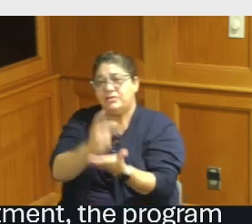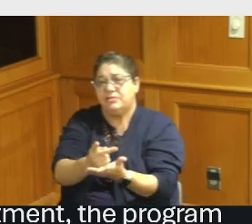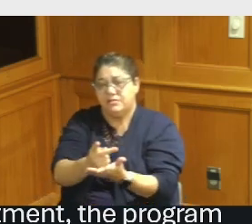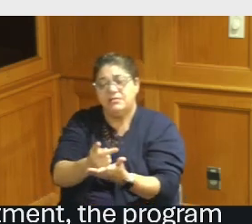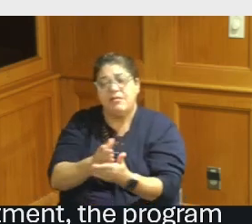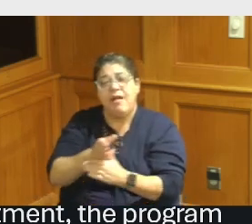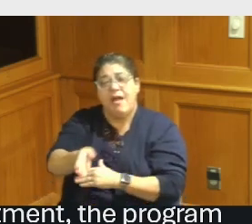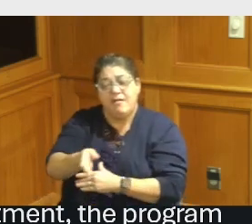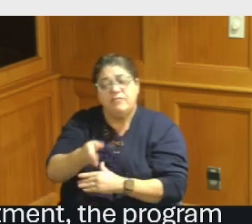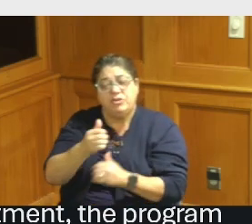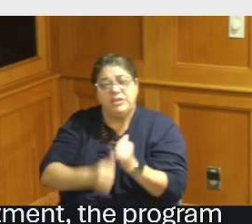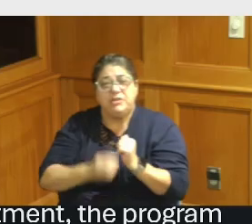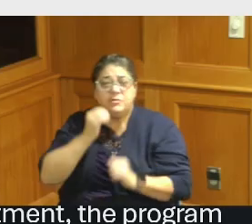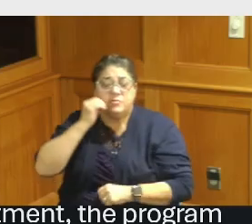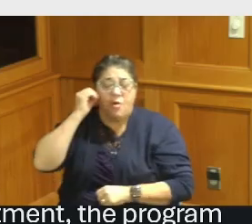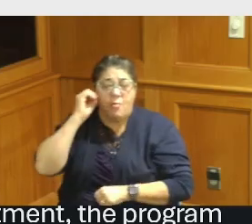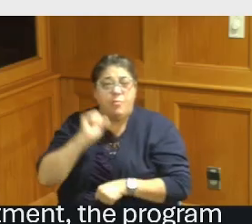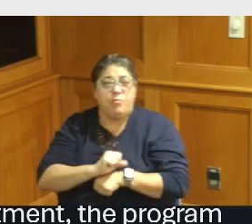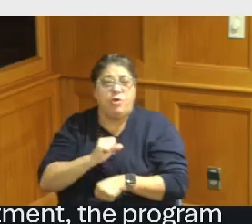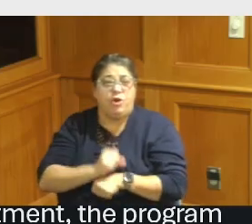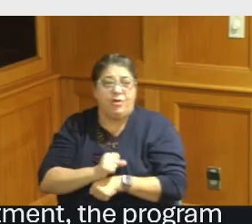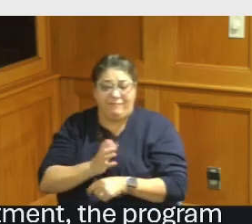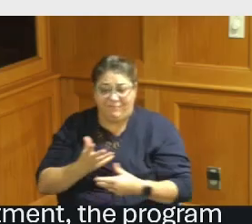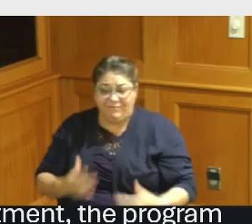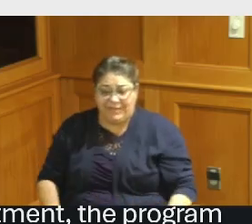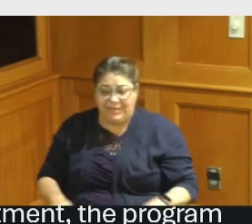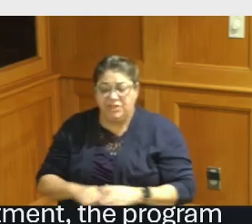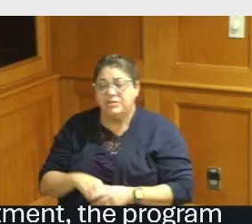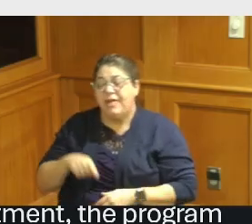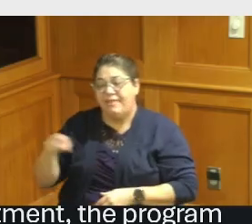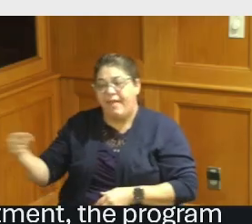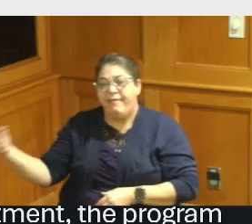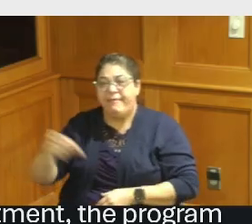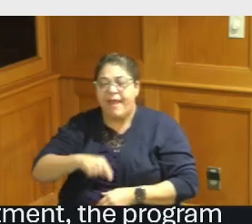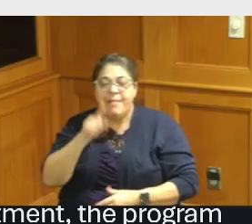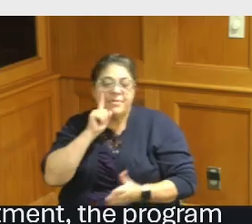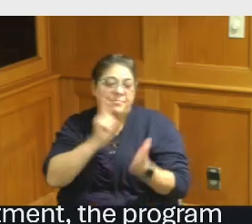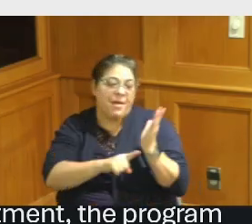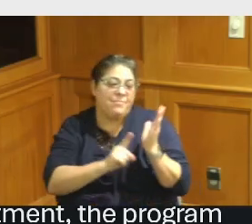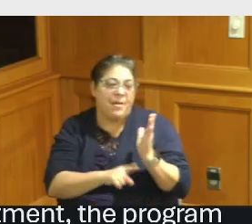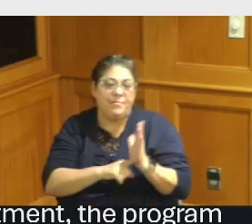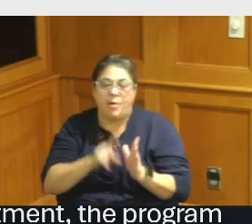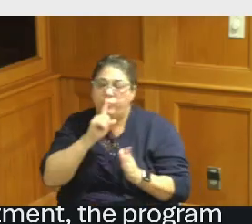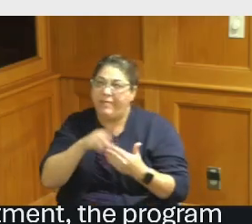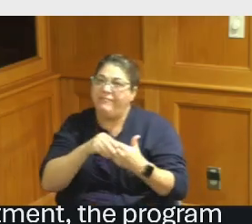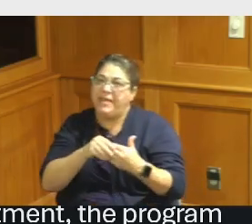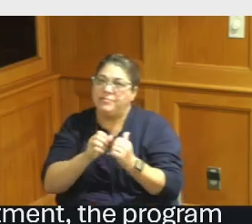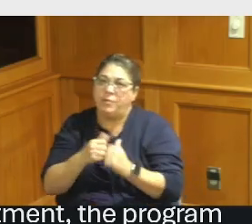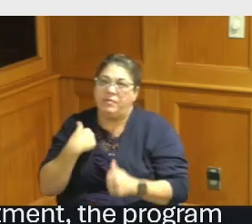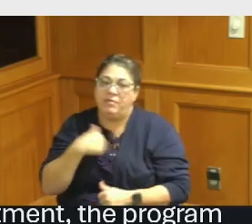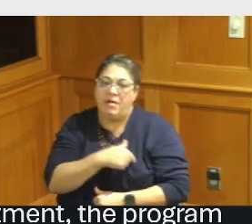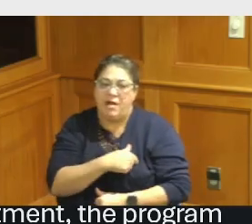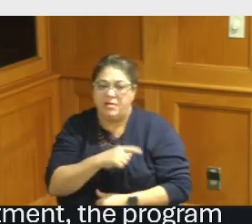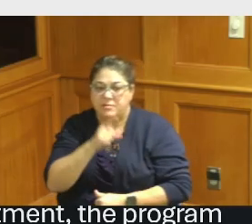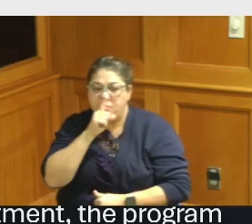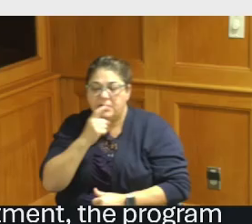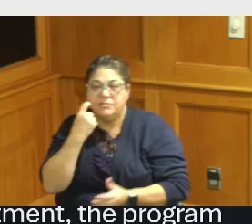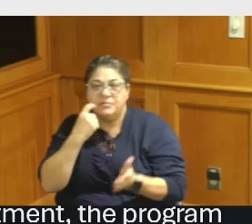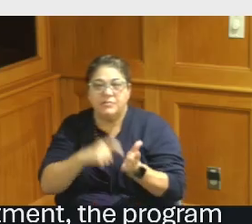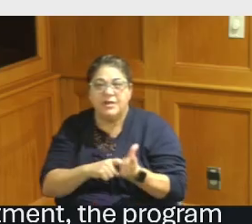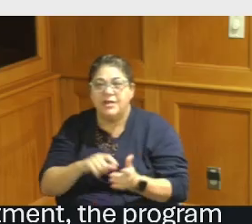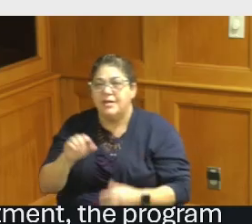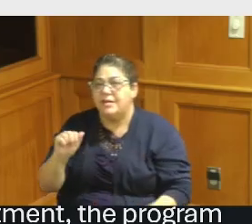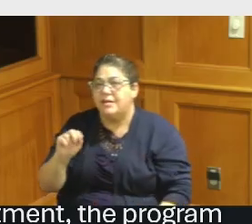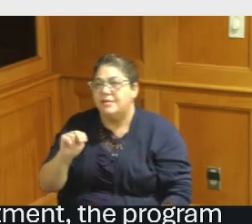home work completed, and they have been wonderful to work with and really appreciate their flexibility. I want to acknowledge Anson